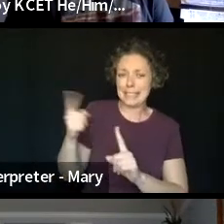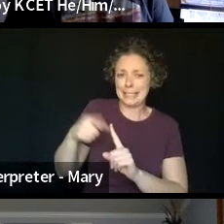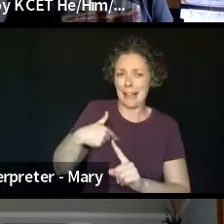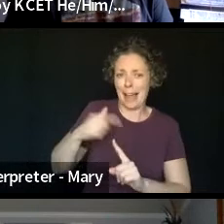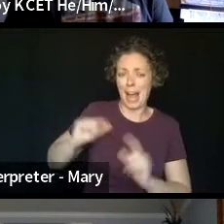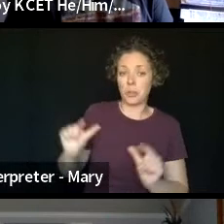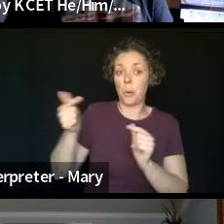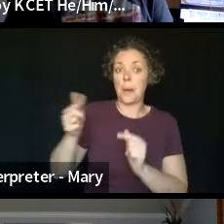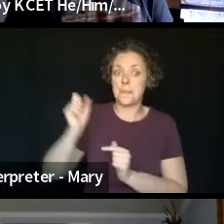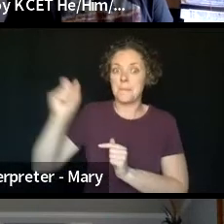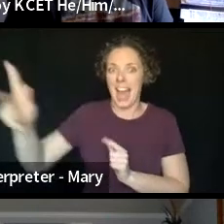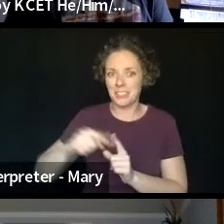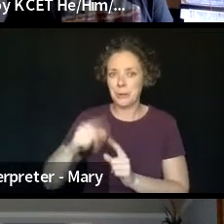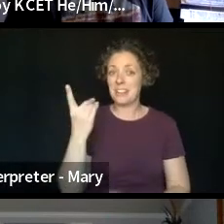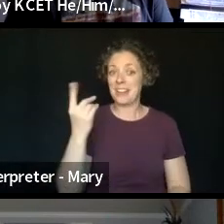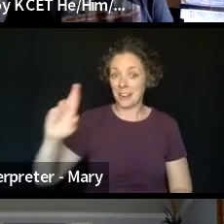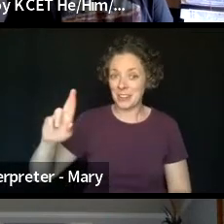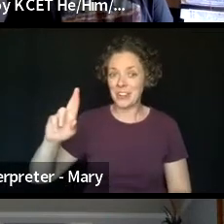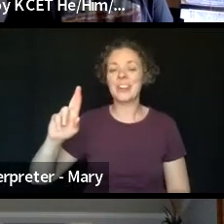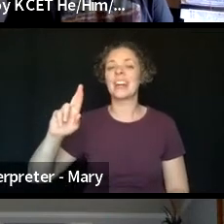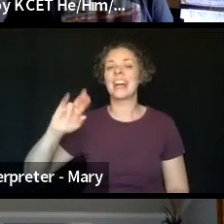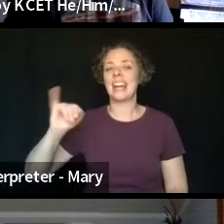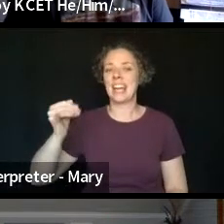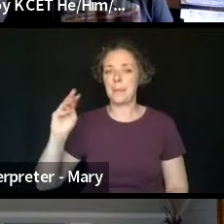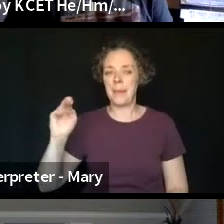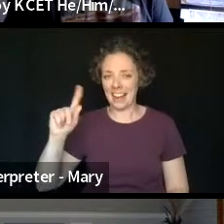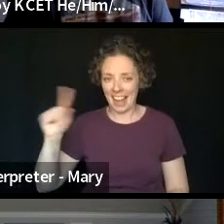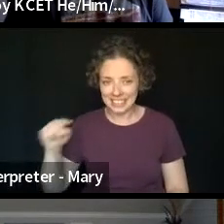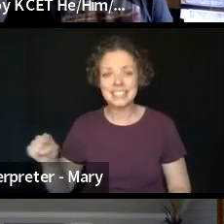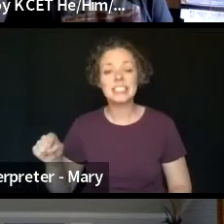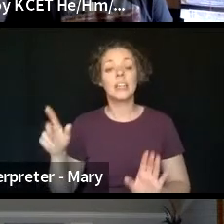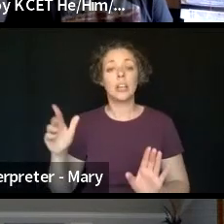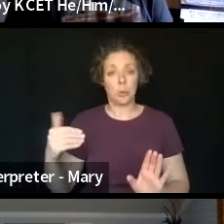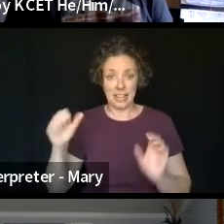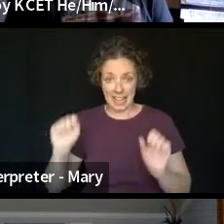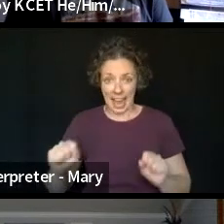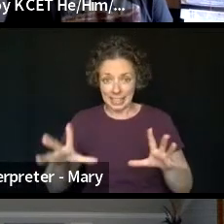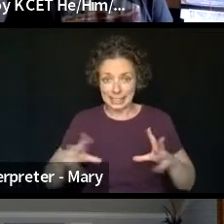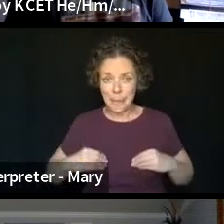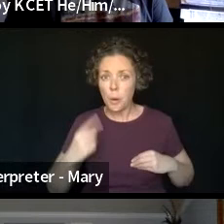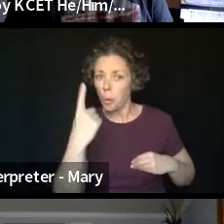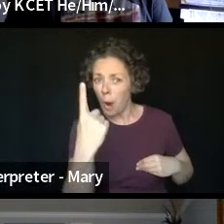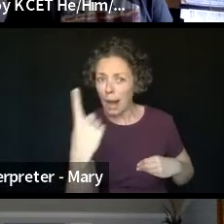Dr. Jimena, because she has one last important announcement, but we could take one question.